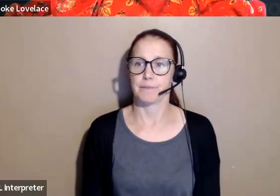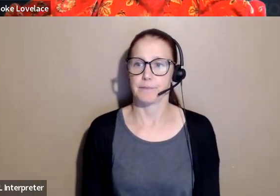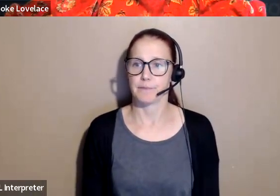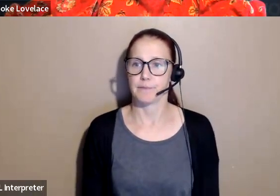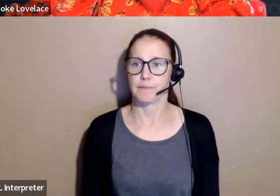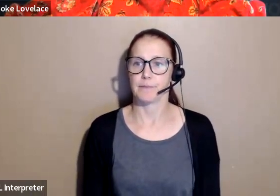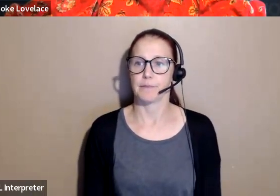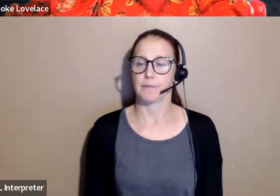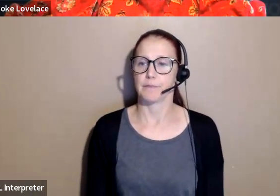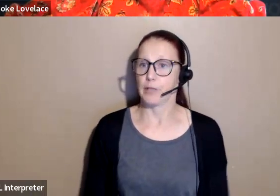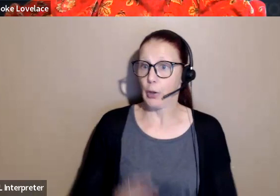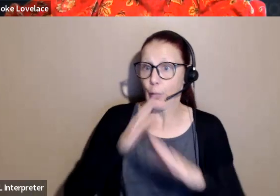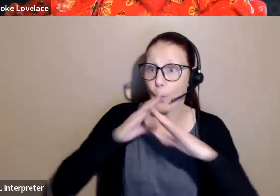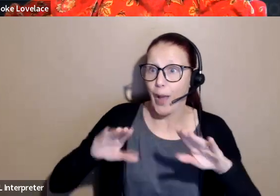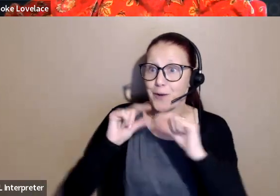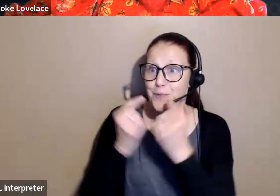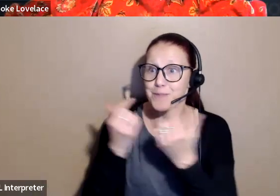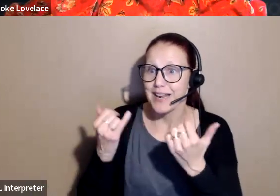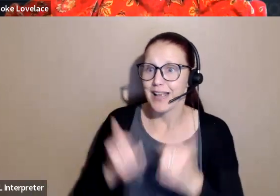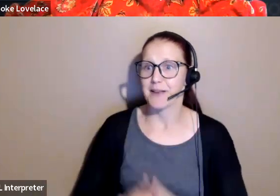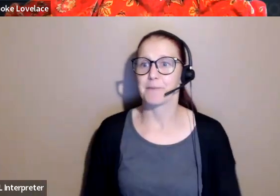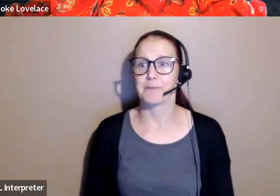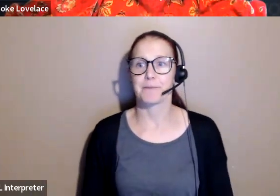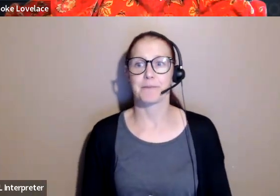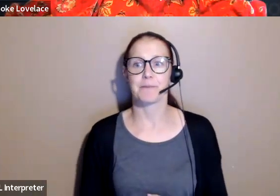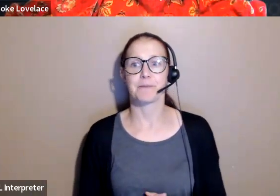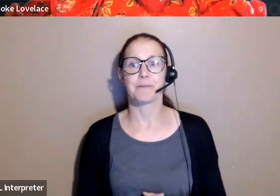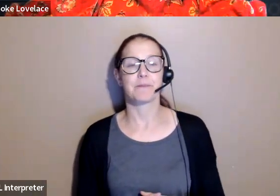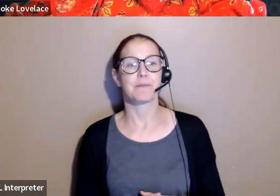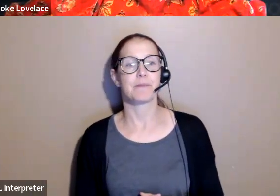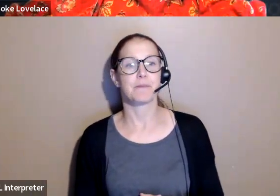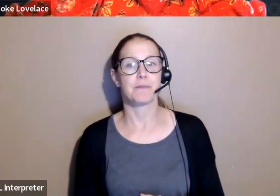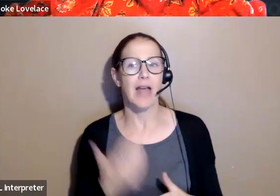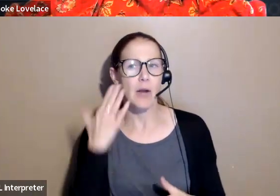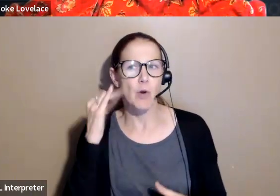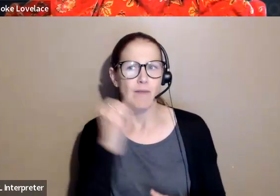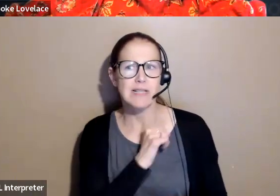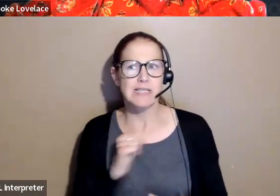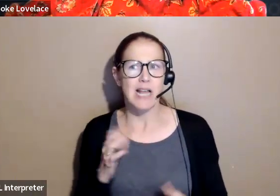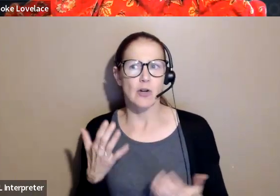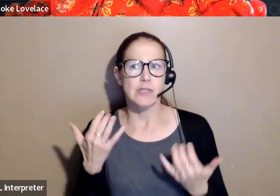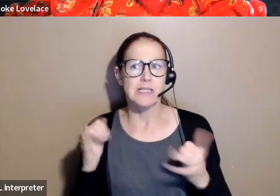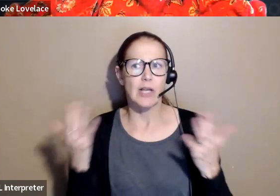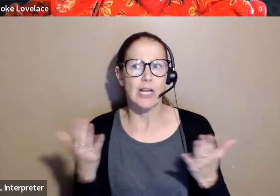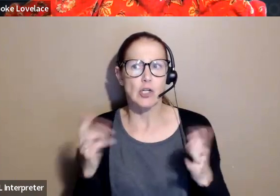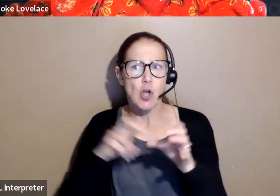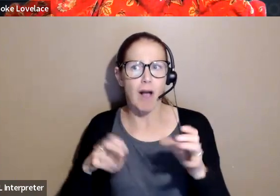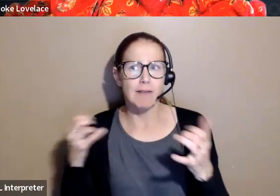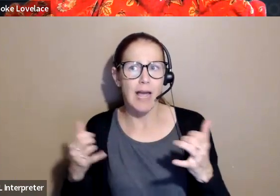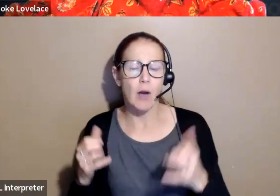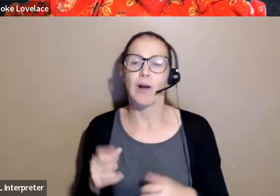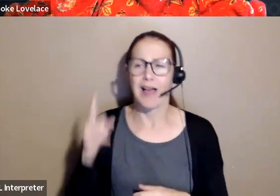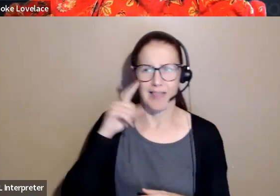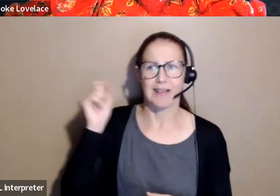It's a quiet group today. I don't know if the Maybe senator's still to- with us. Oh, is she off now? I